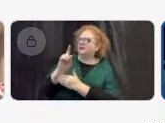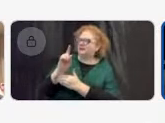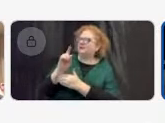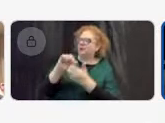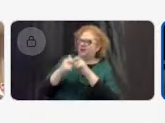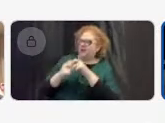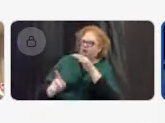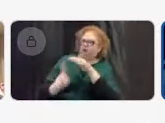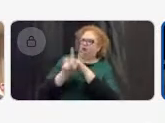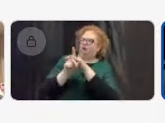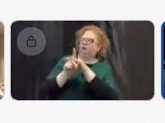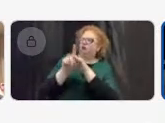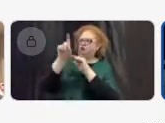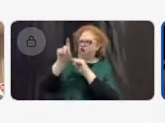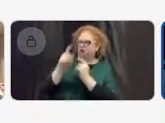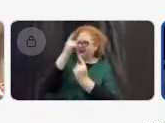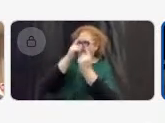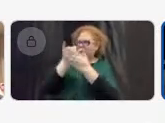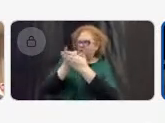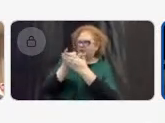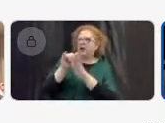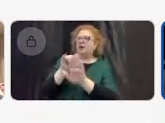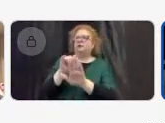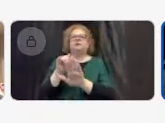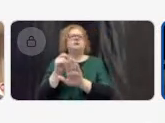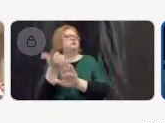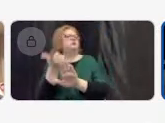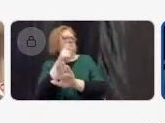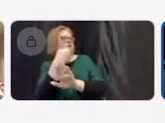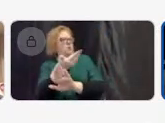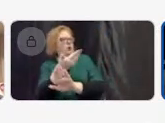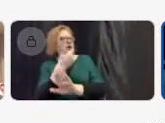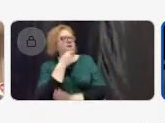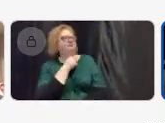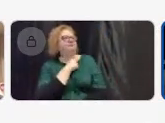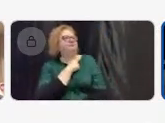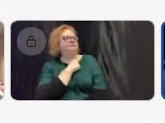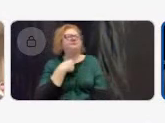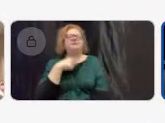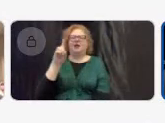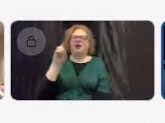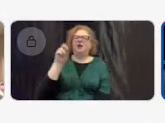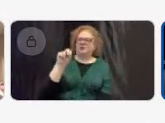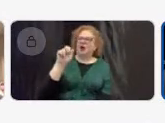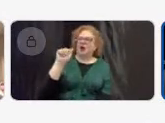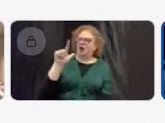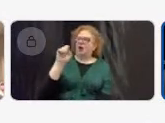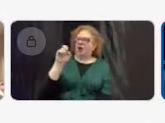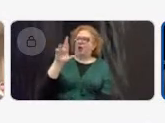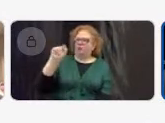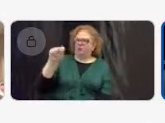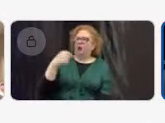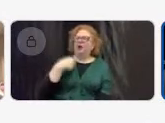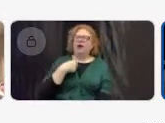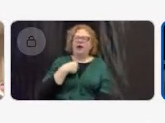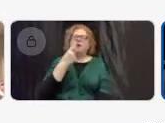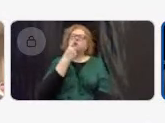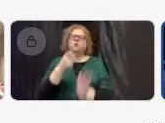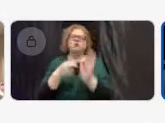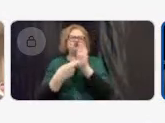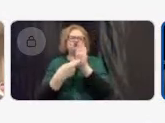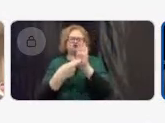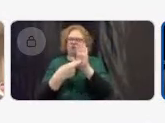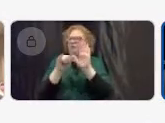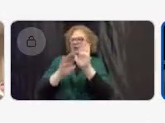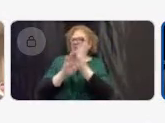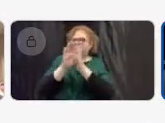you get into anything else. Yes. Okay, all right, thank you. Yes, go ahead, sir. I'm Don Albert. I represent the developer, and Mr. Carpenter is